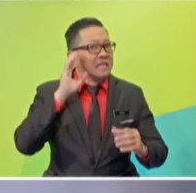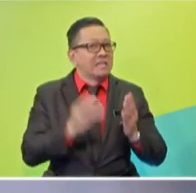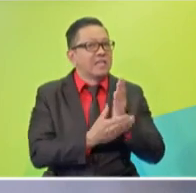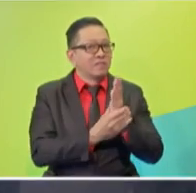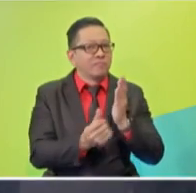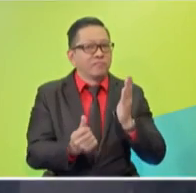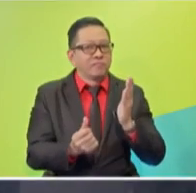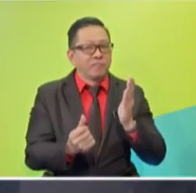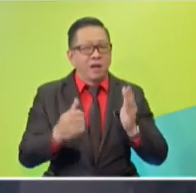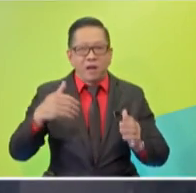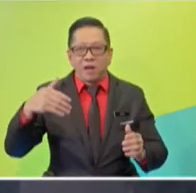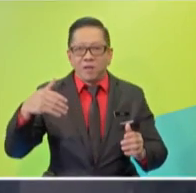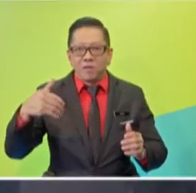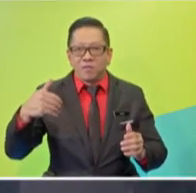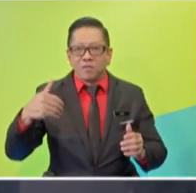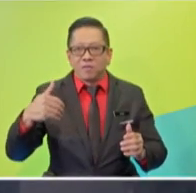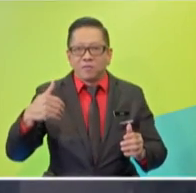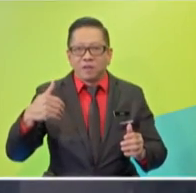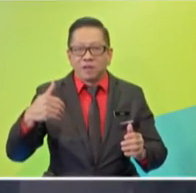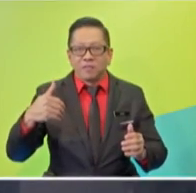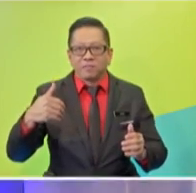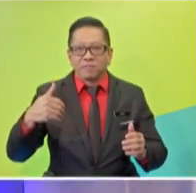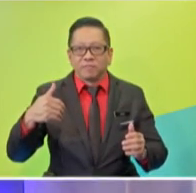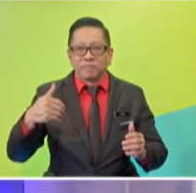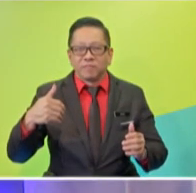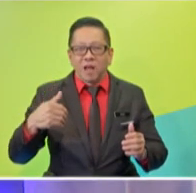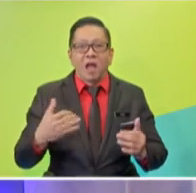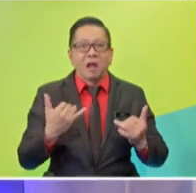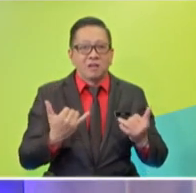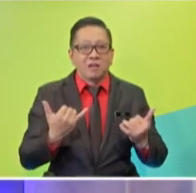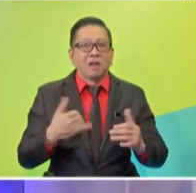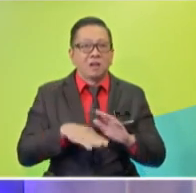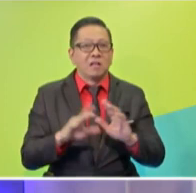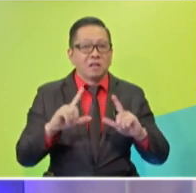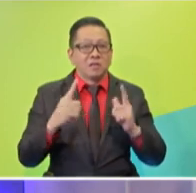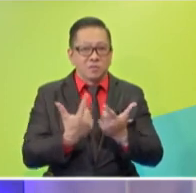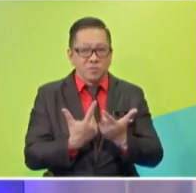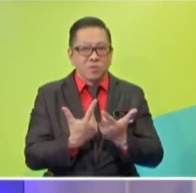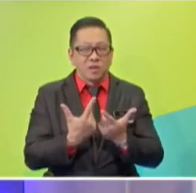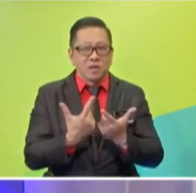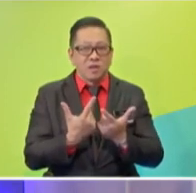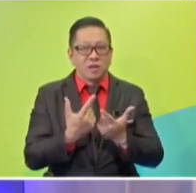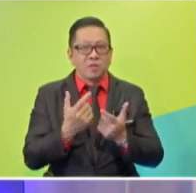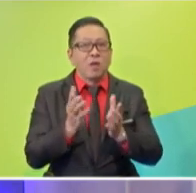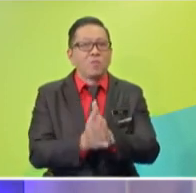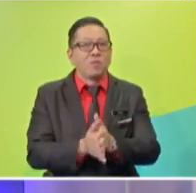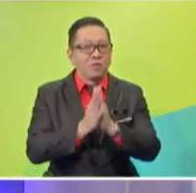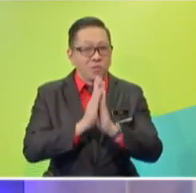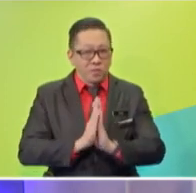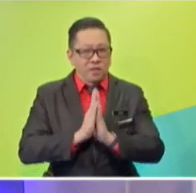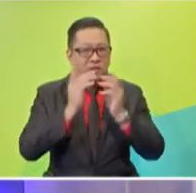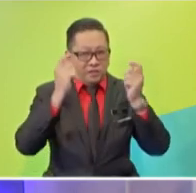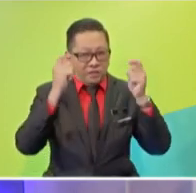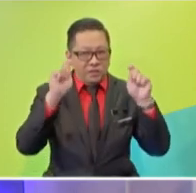but before that, Shafika, I'd like to highlight again. So in the real classroom, okay, you can request from your teacher, from your